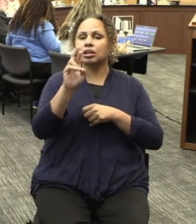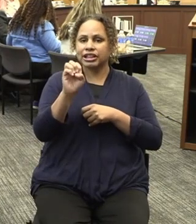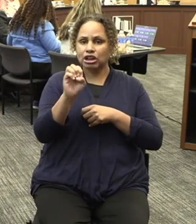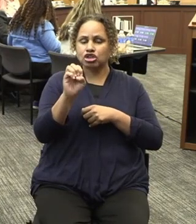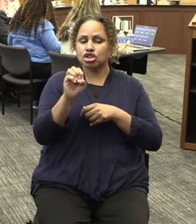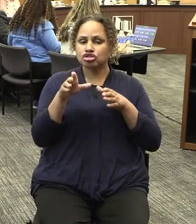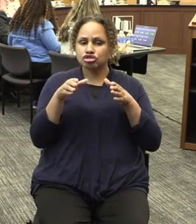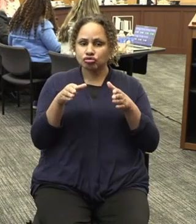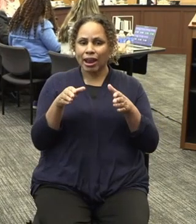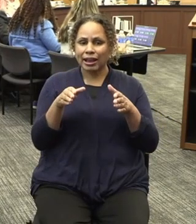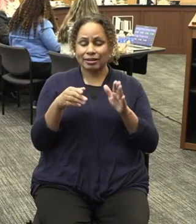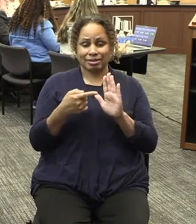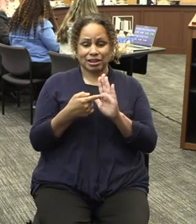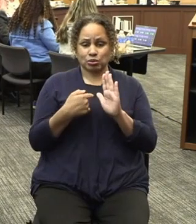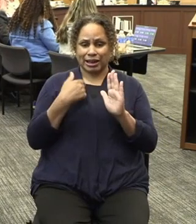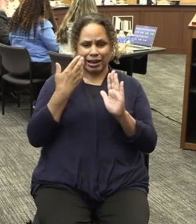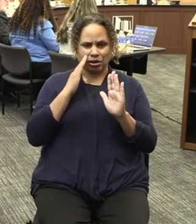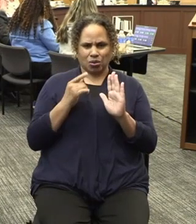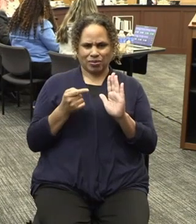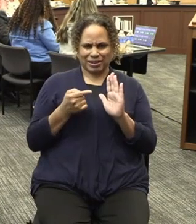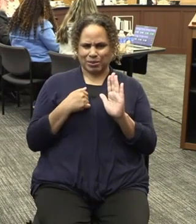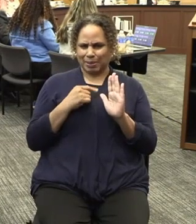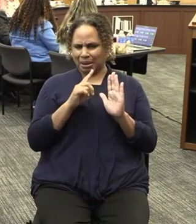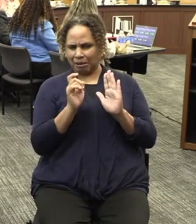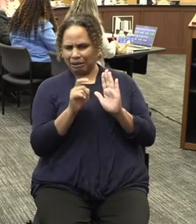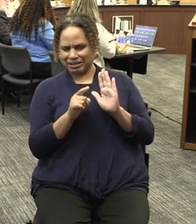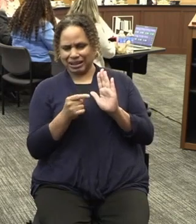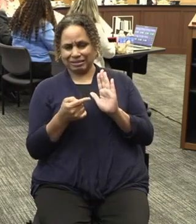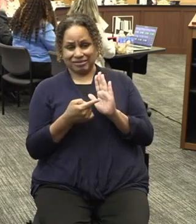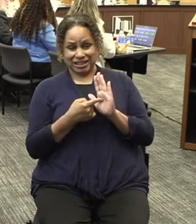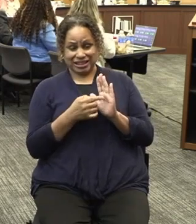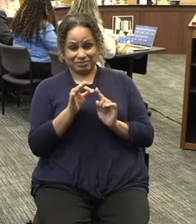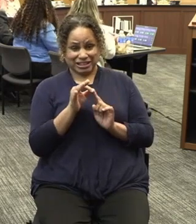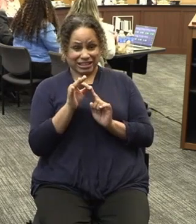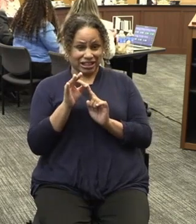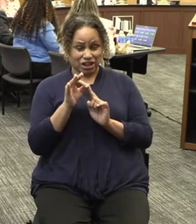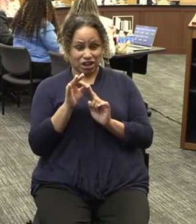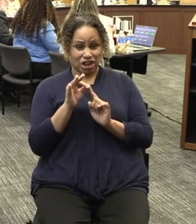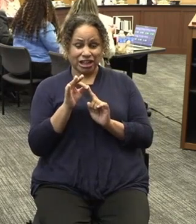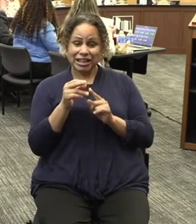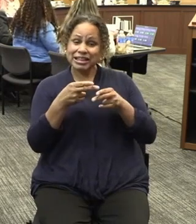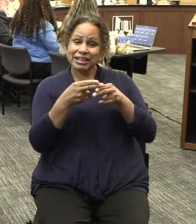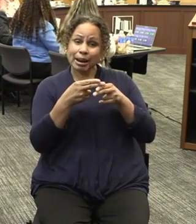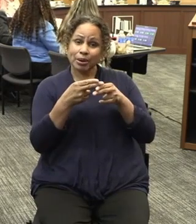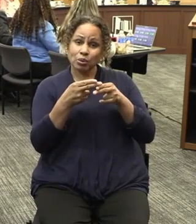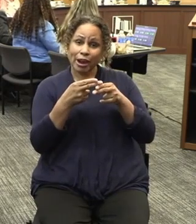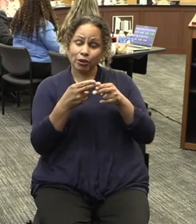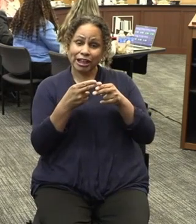is, I don't know what it is, but that's why I'm asking. So this particular one is a temporary